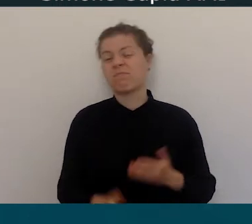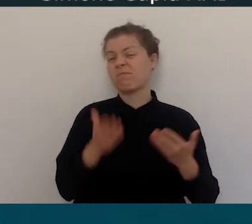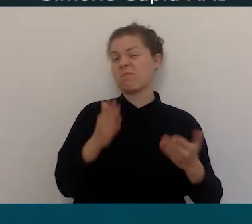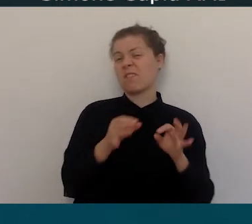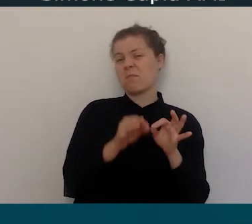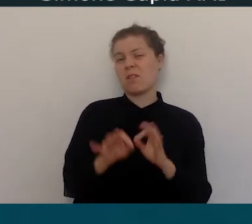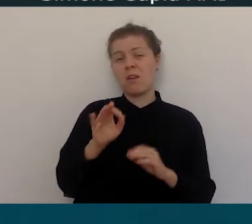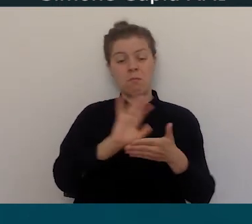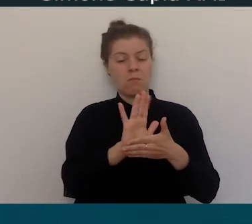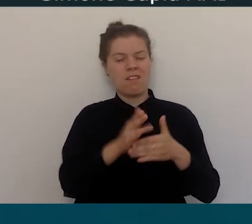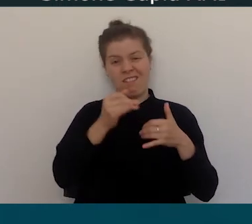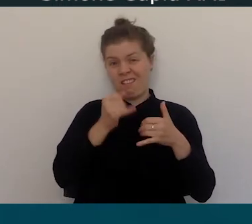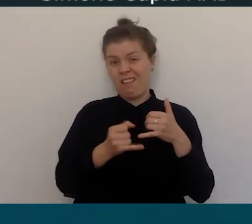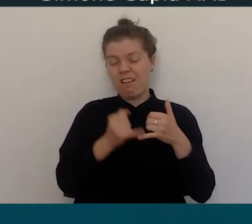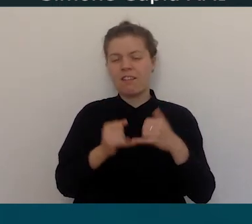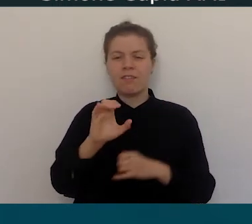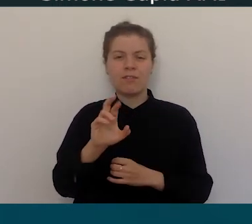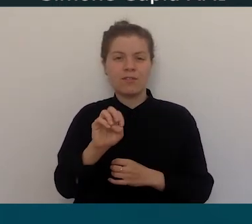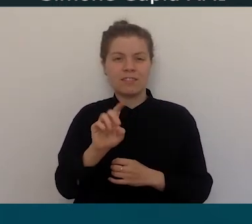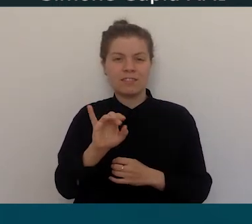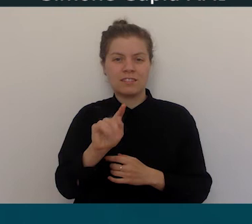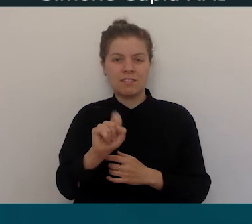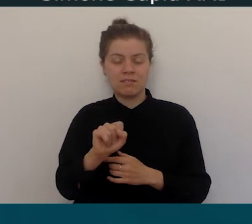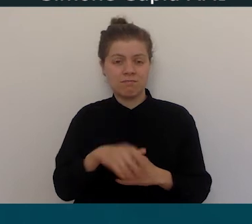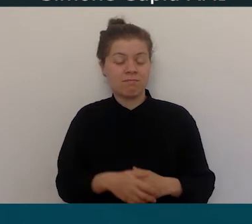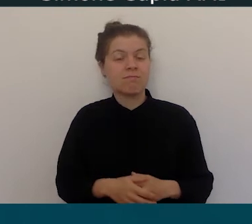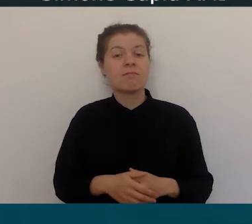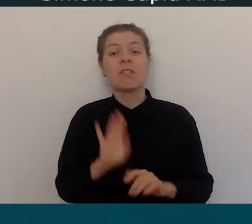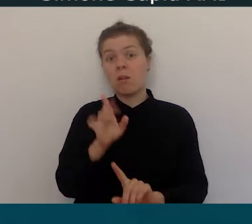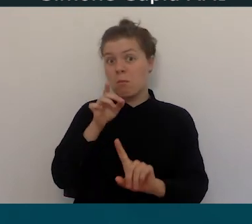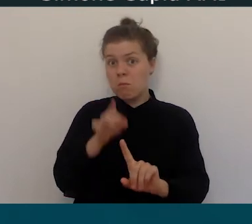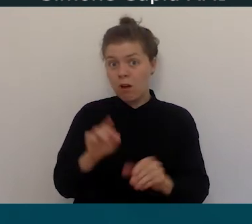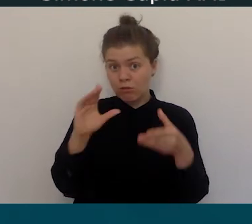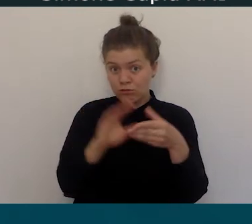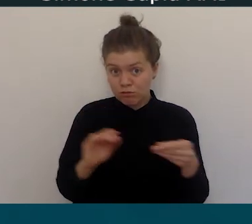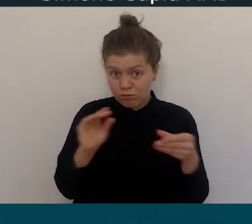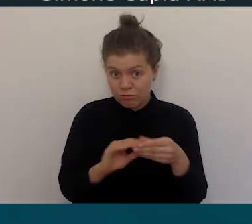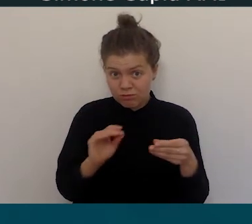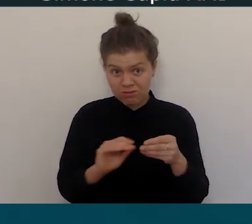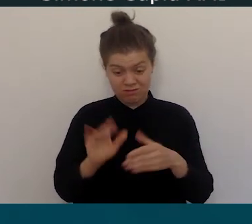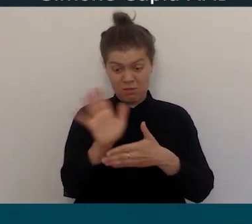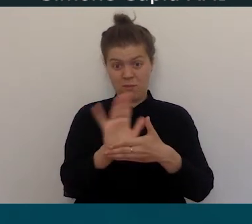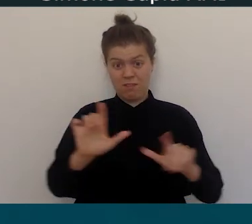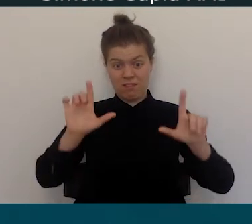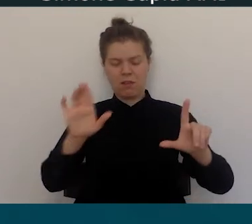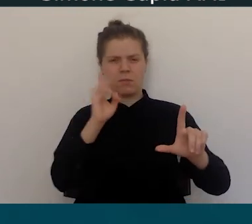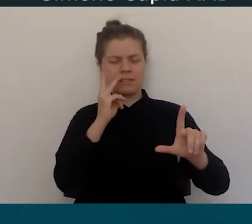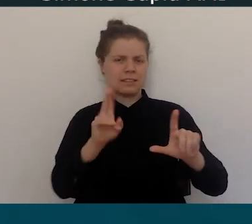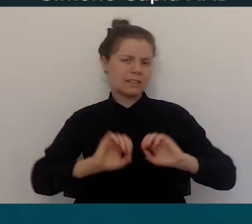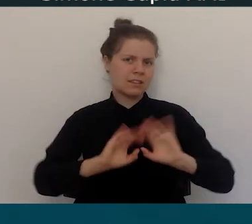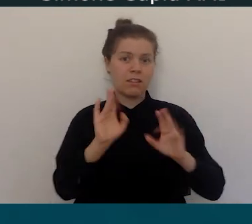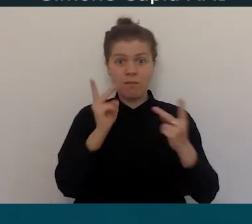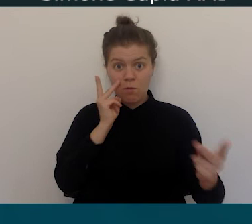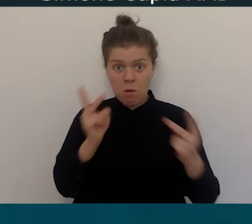simple as the credits. But there are a lot of things that we use in our storytelling on screen that are purely visual elements